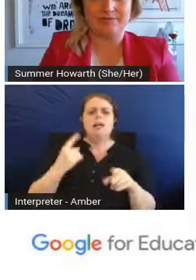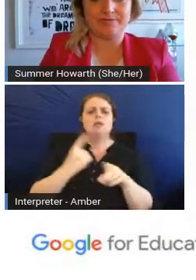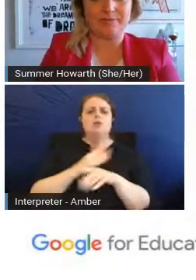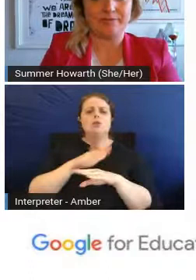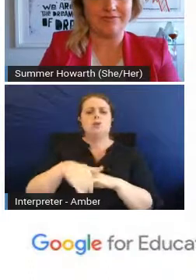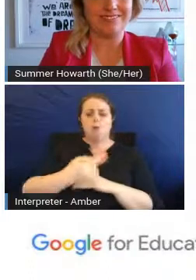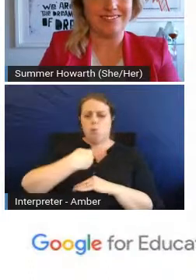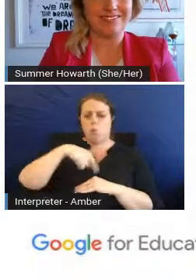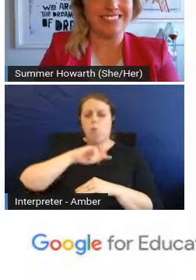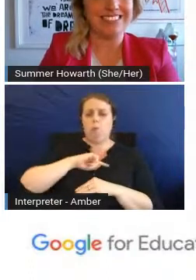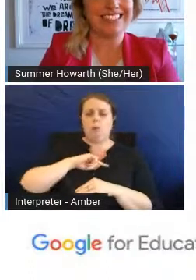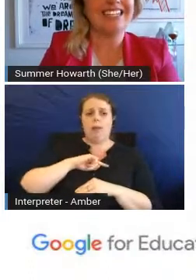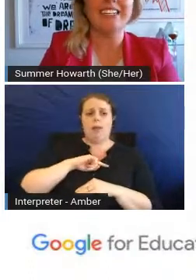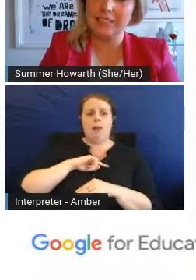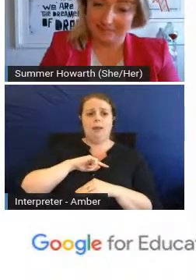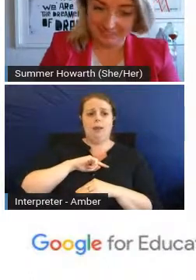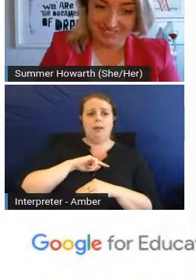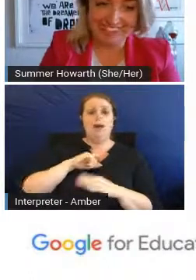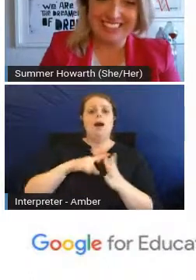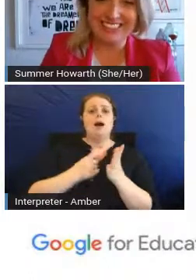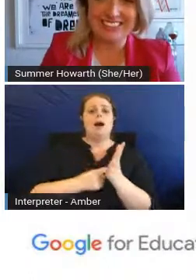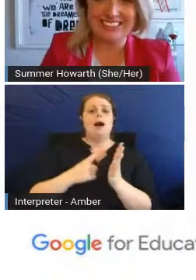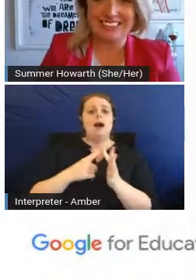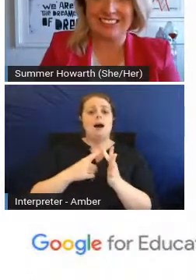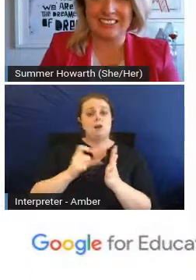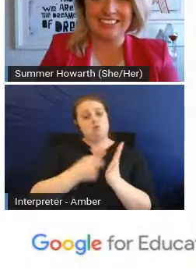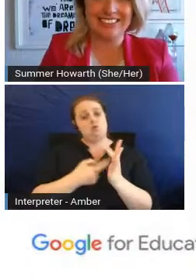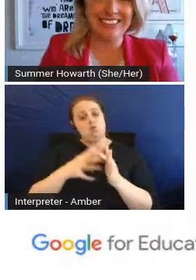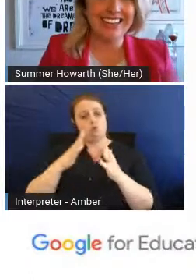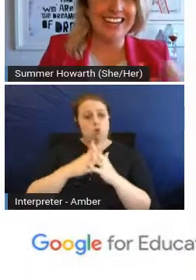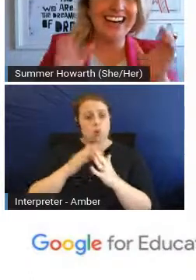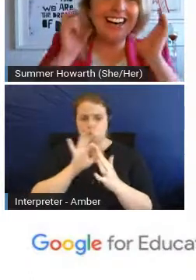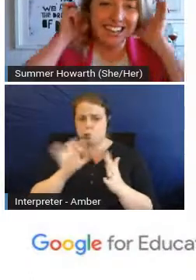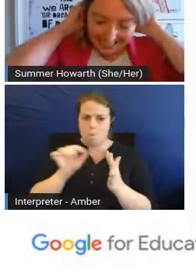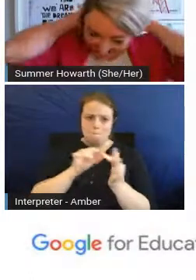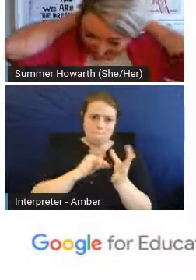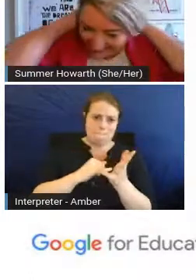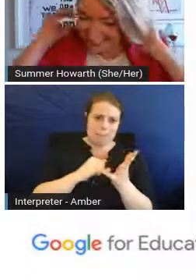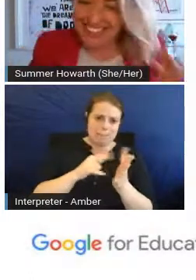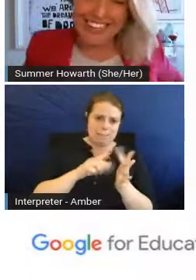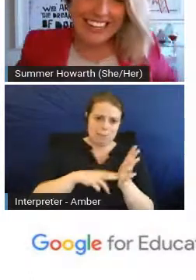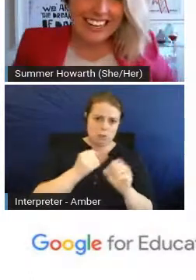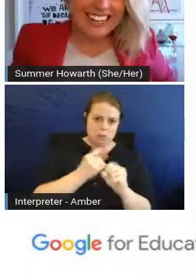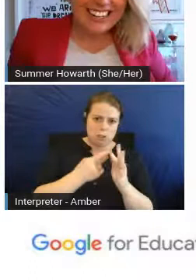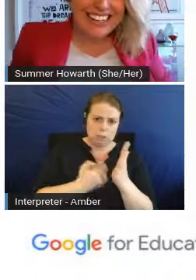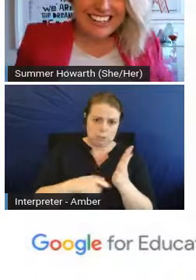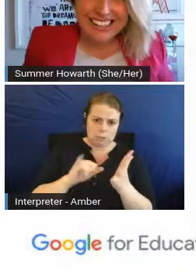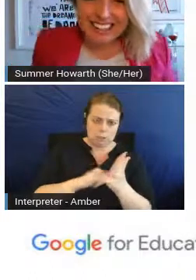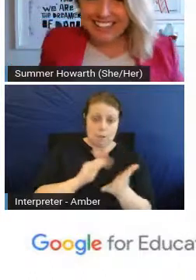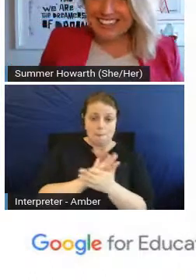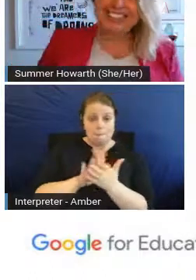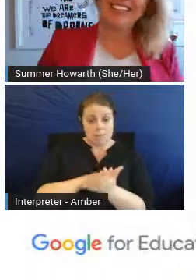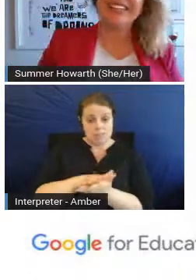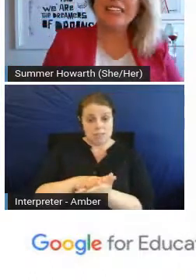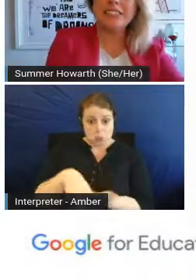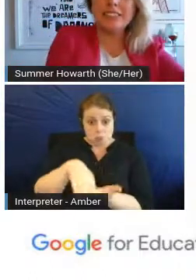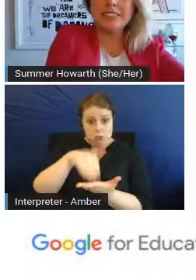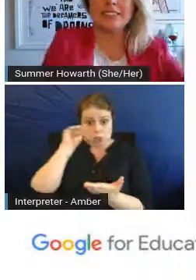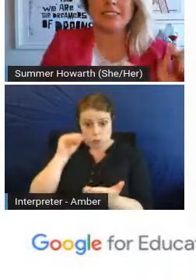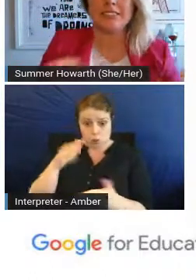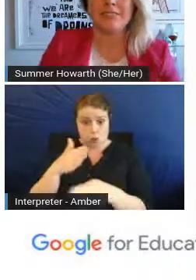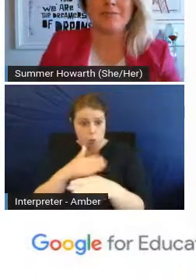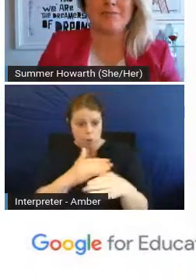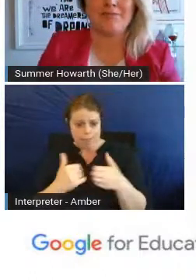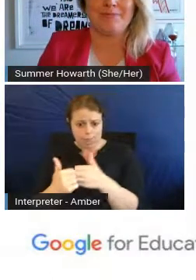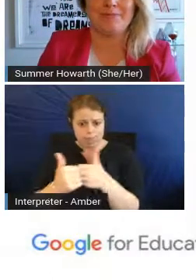No, we are crew, not passengers. Makes much more sense. So that the students are really working together to learn.